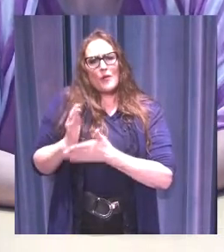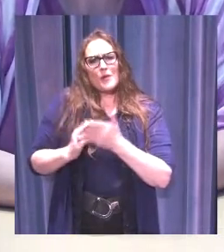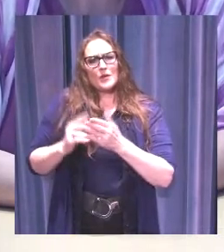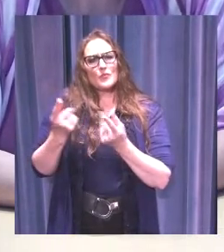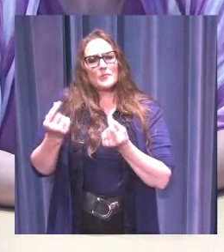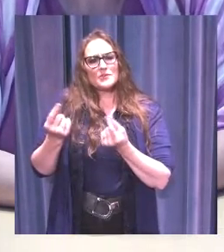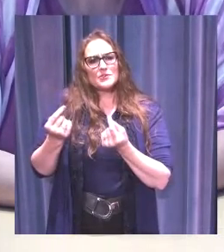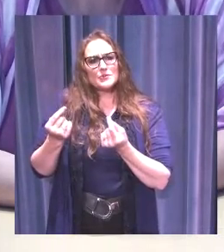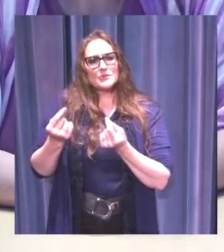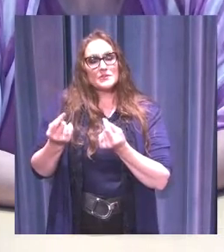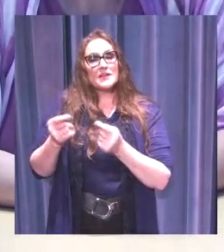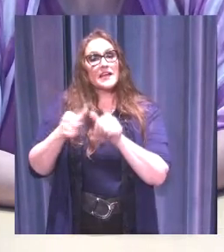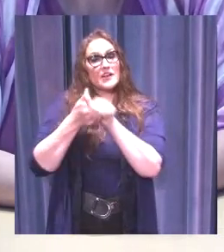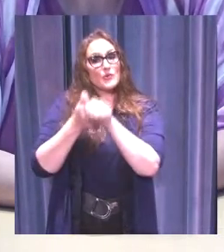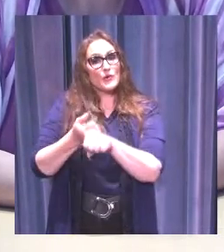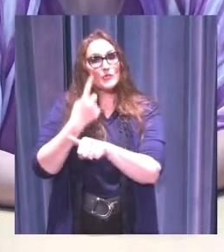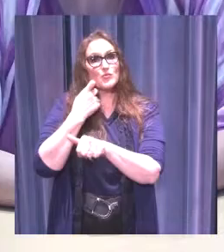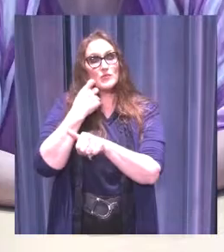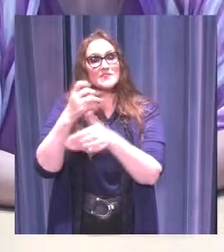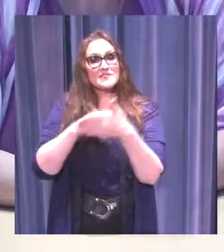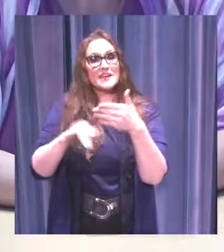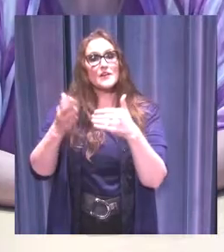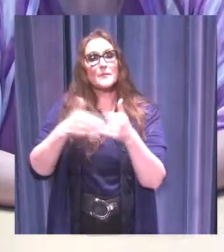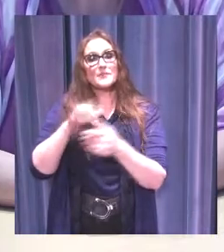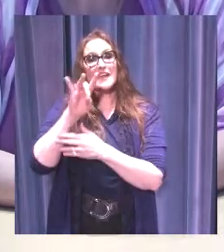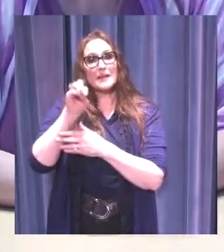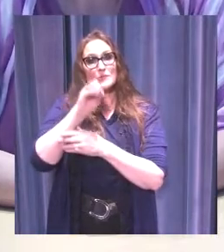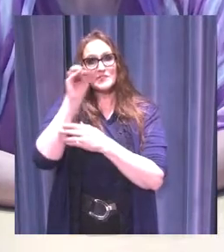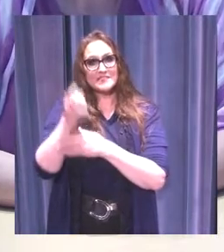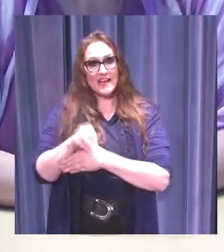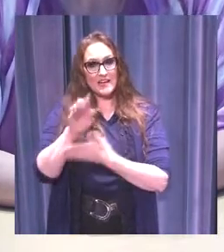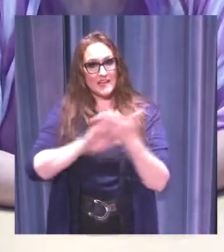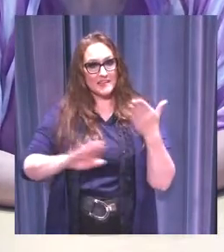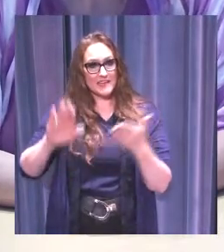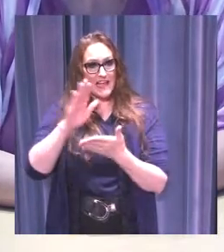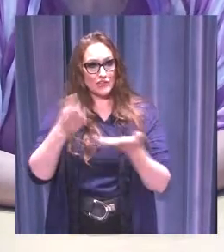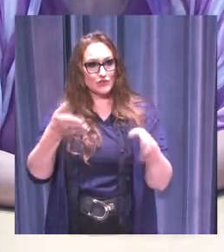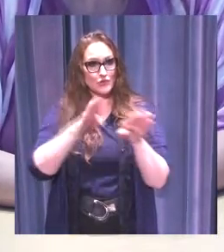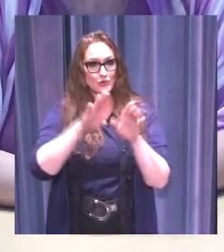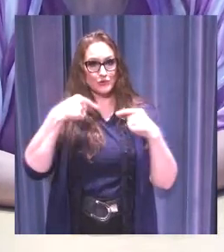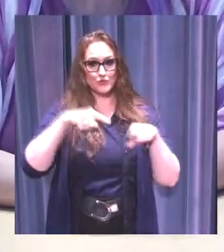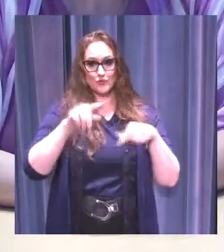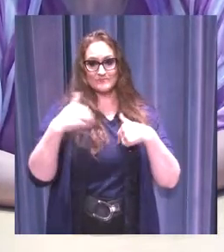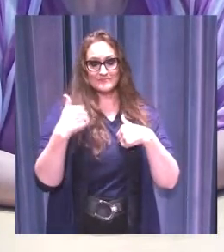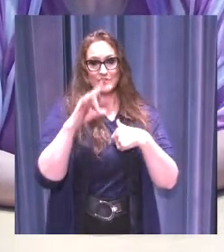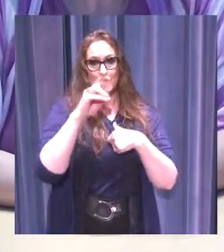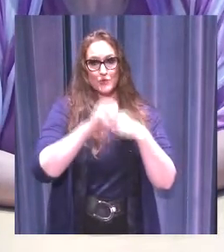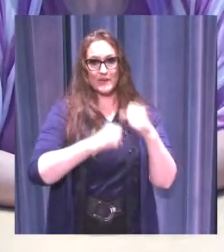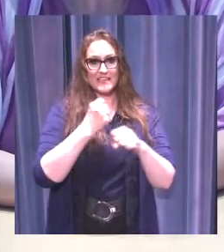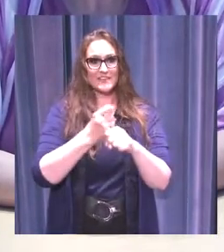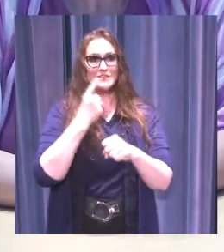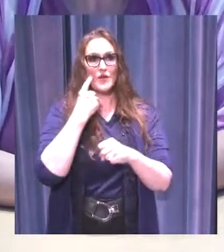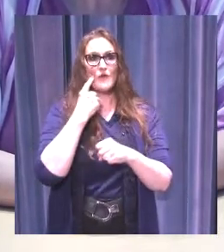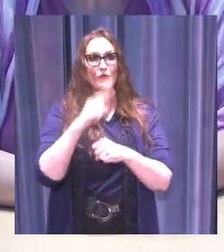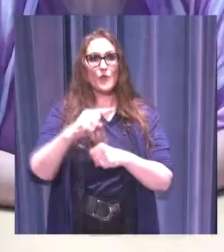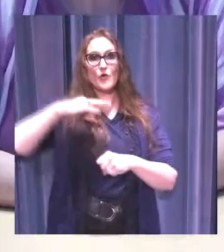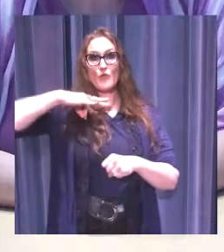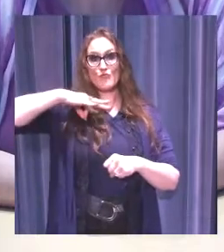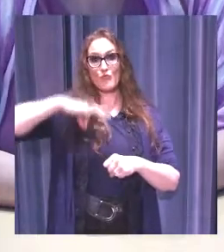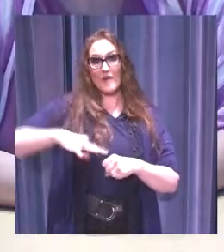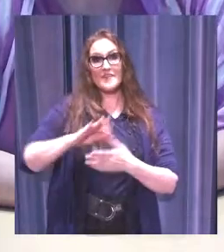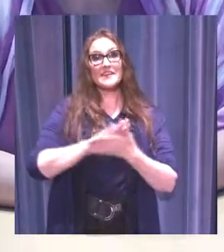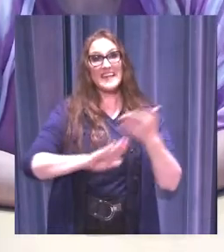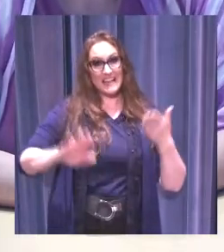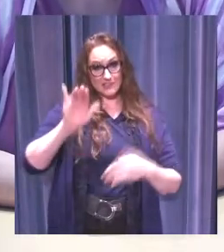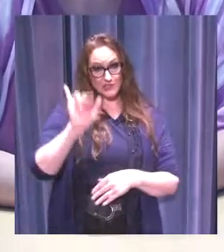In fact, according to a recent study, nearly 80% of the college closures in the last 20 years have been for-profit